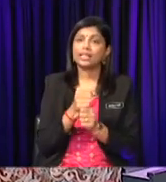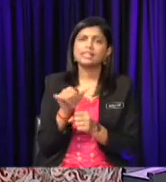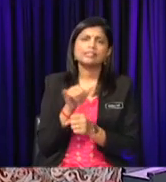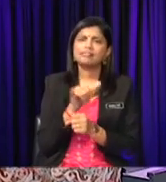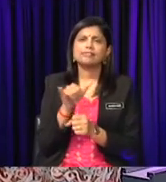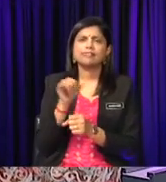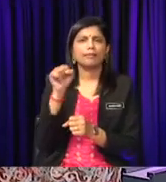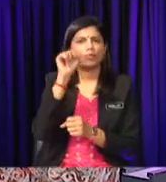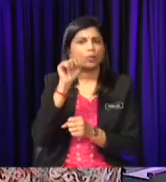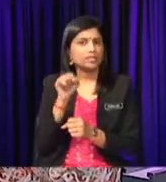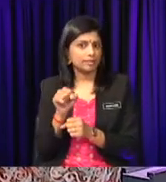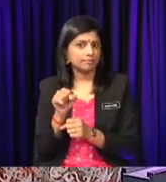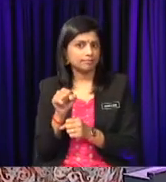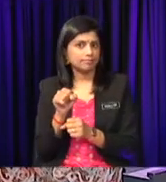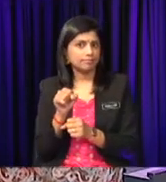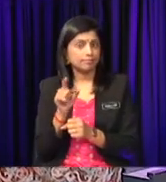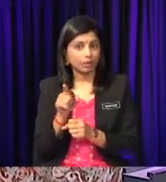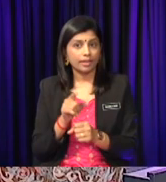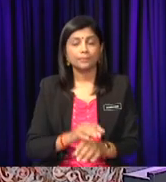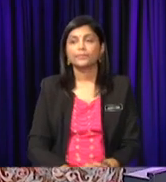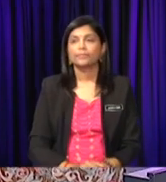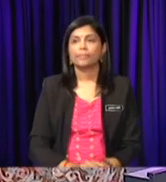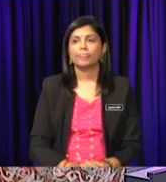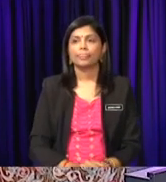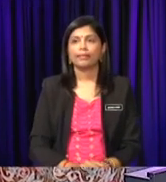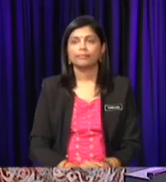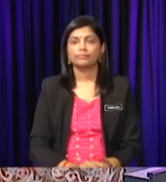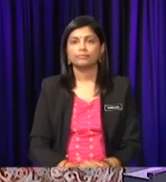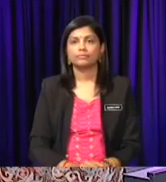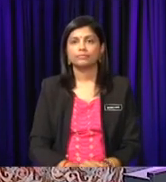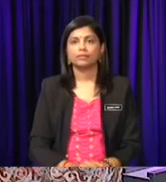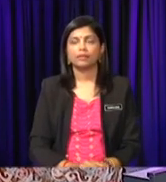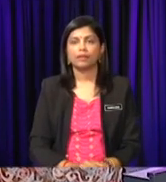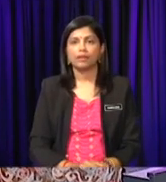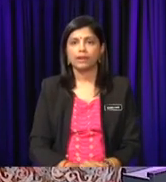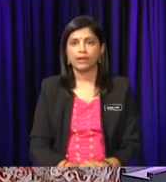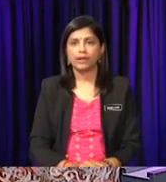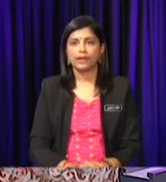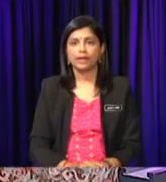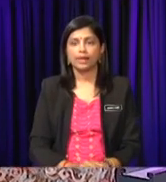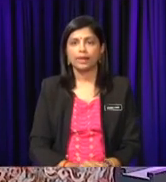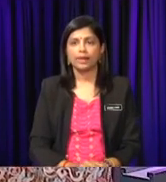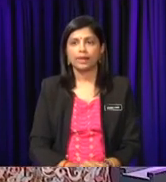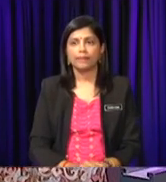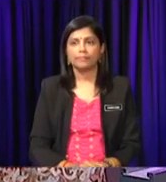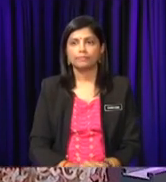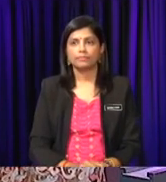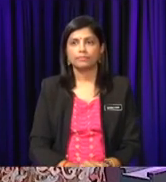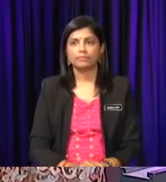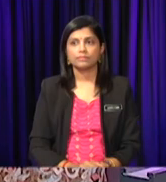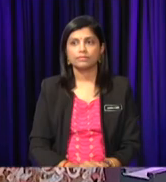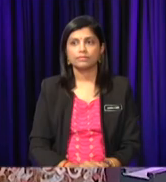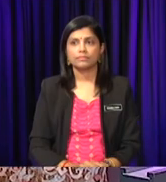30 seconds, not more than a minute. And the candidate who is listening in, usually the response is a lot